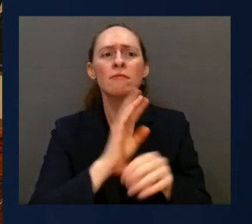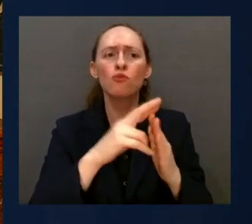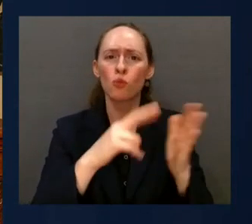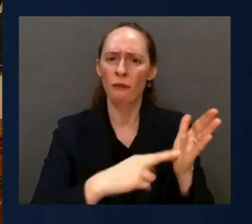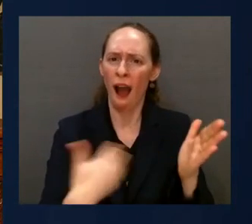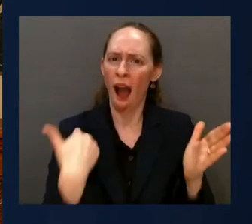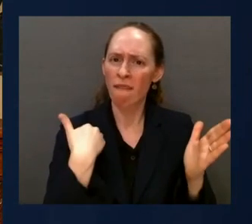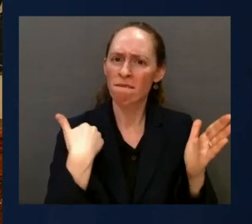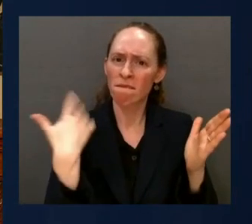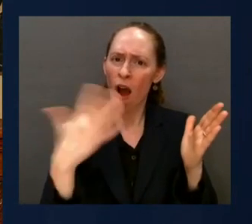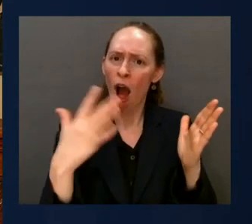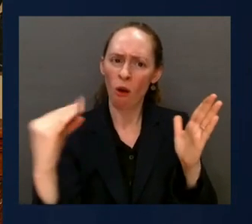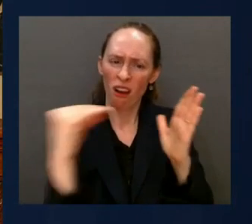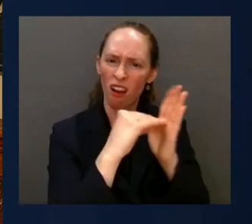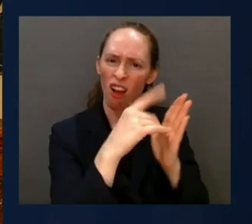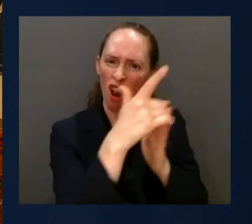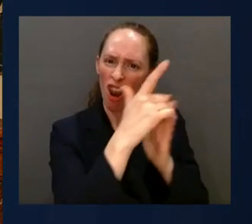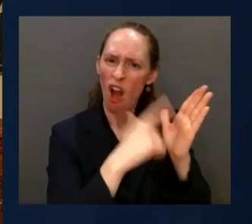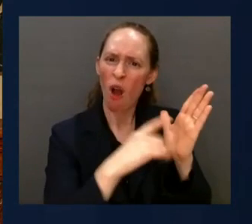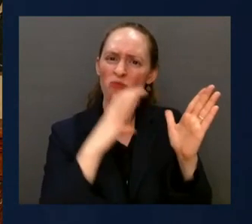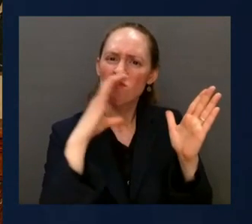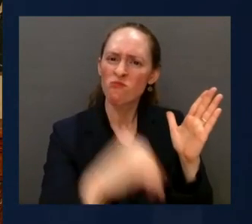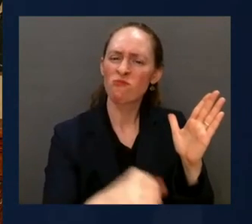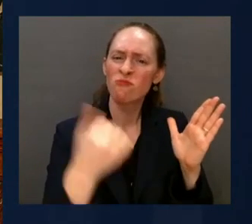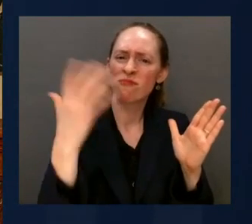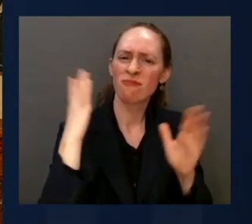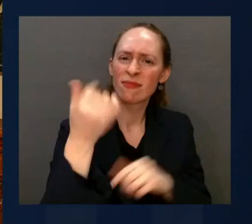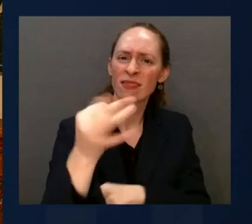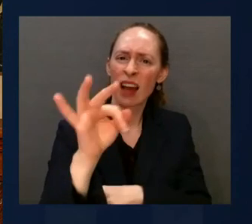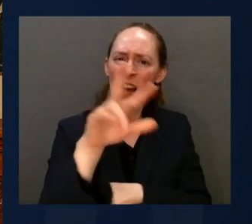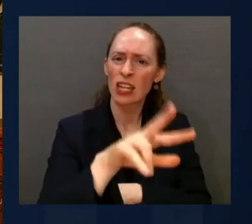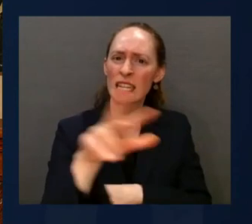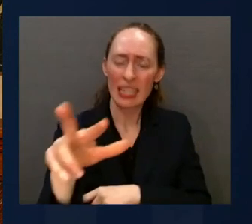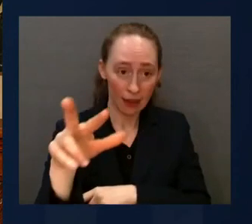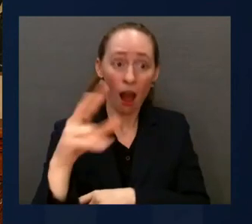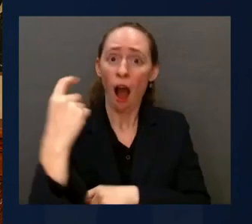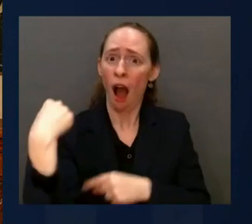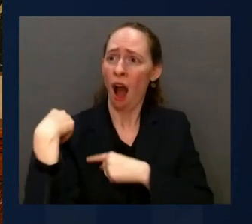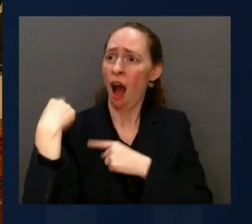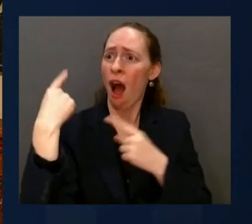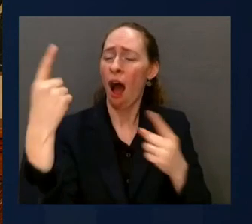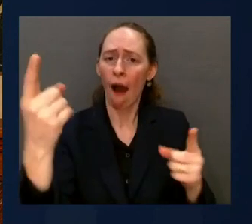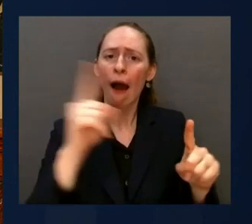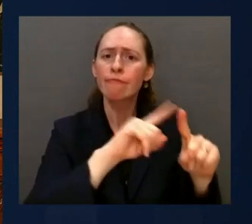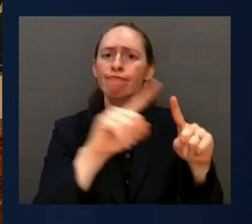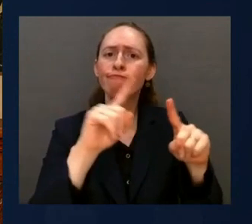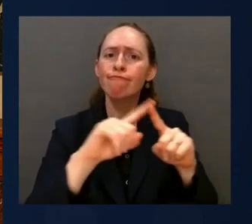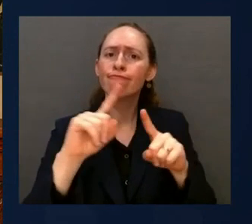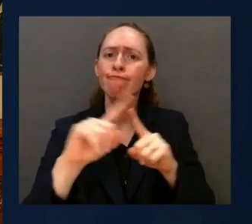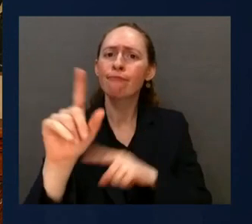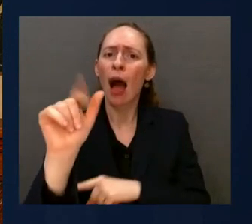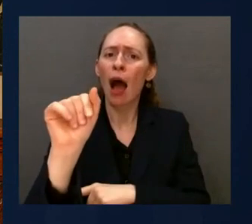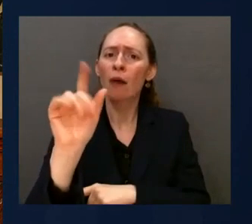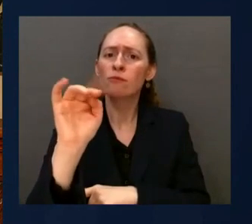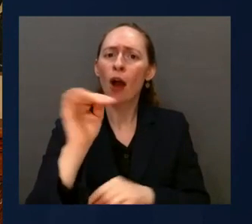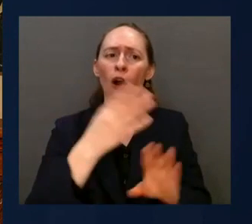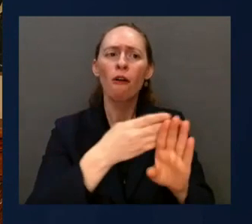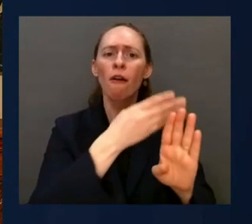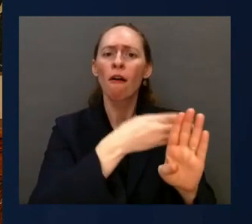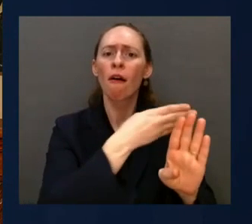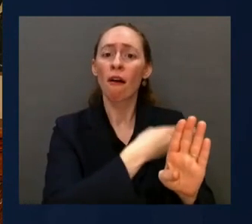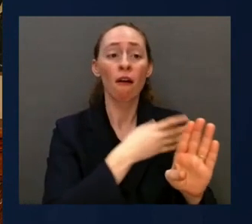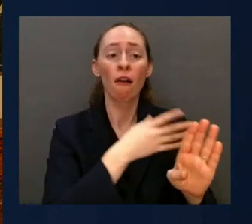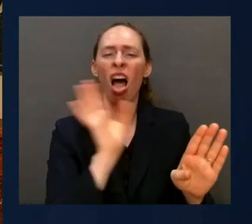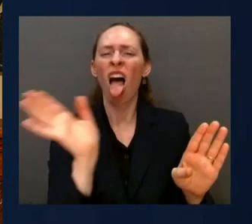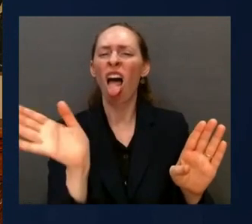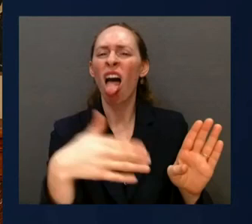past administrations, Democrat and Republican, have fought to get around it. Not anymore. Tonight, I'm announcing new standards